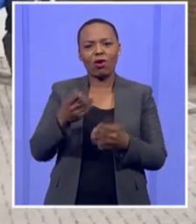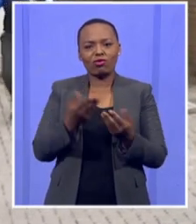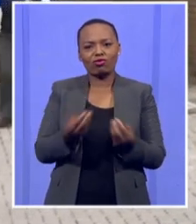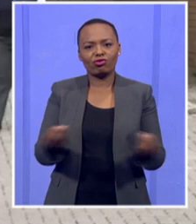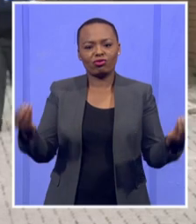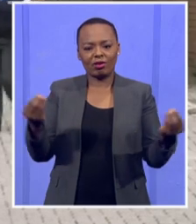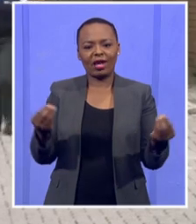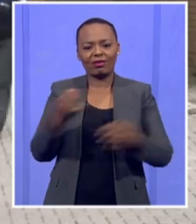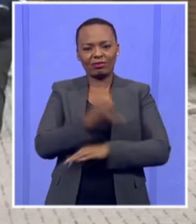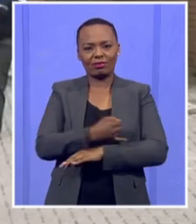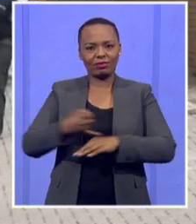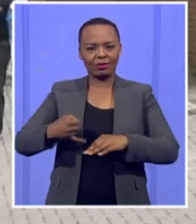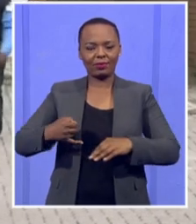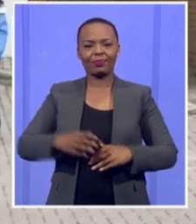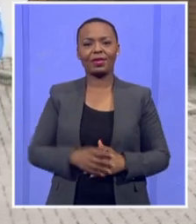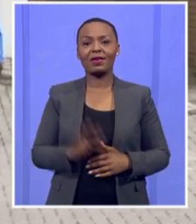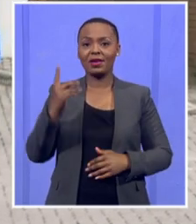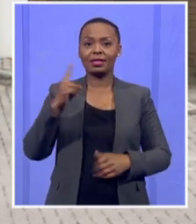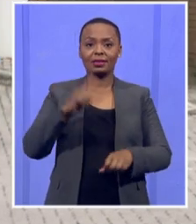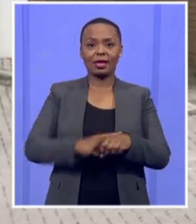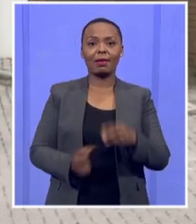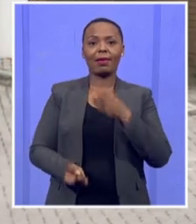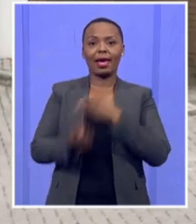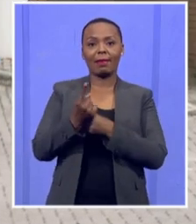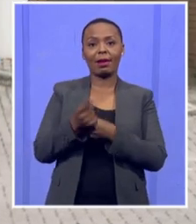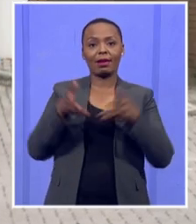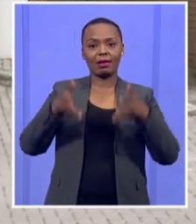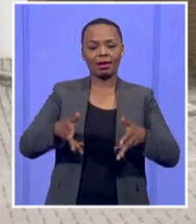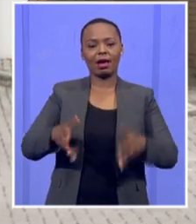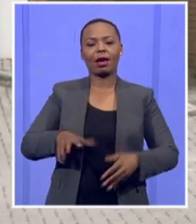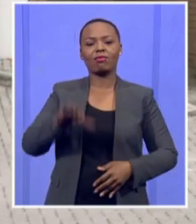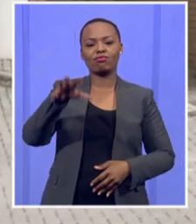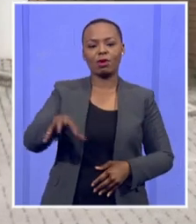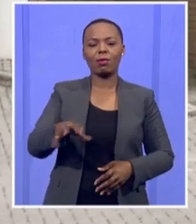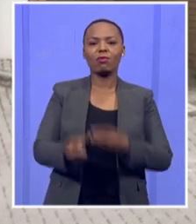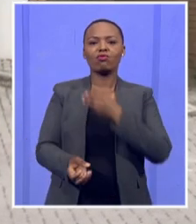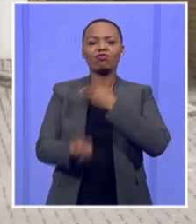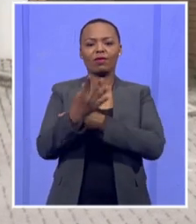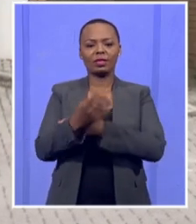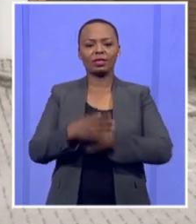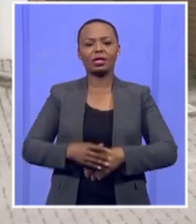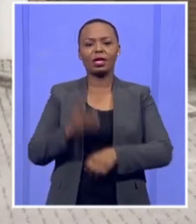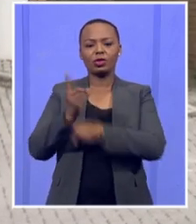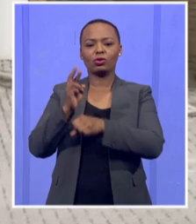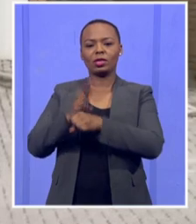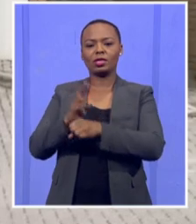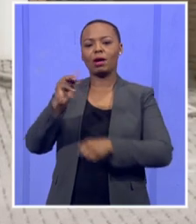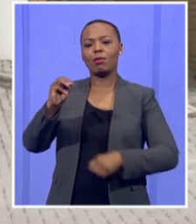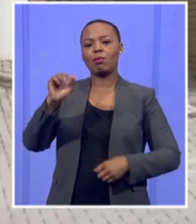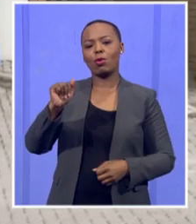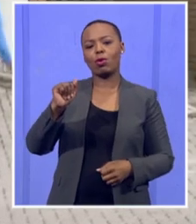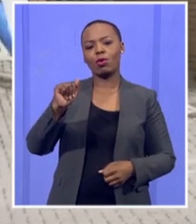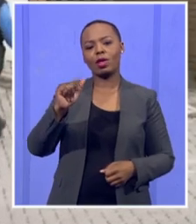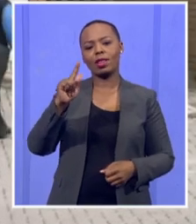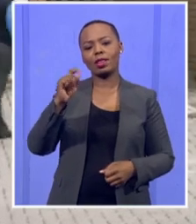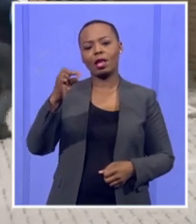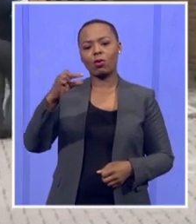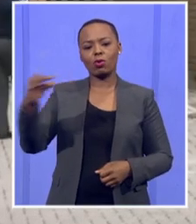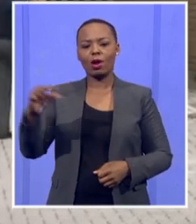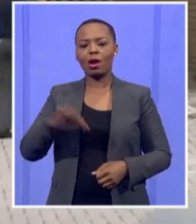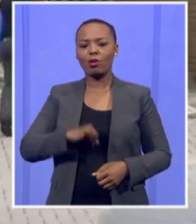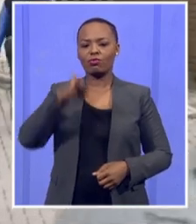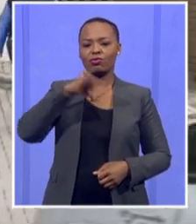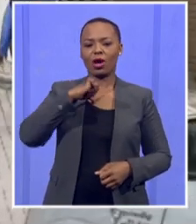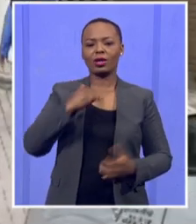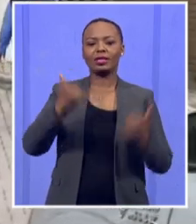Desiree, this is the first time this is happening in the province, and also you can imagine Dr. Mutlong is also very proud for the fact that, you know what, he has brought this